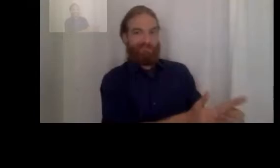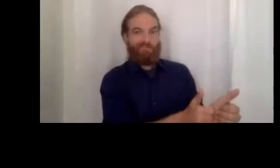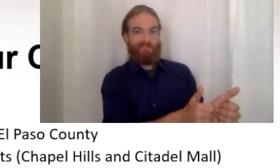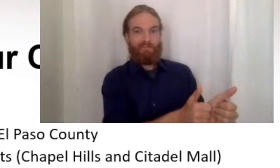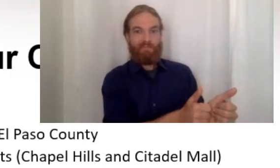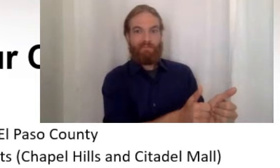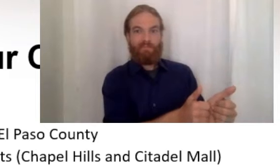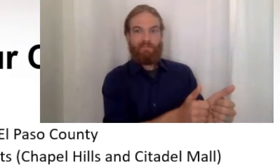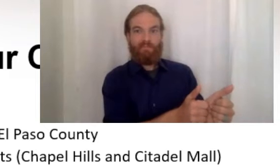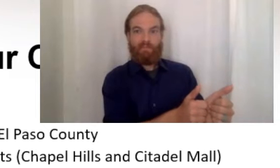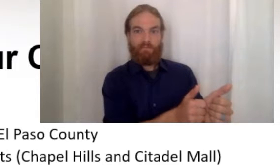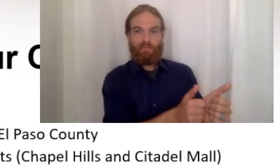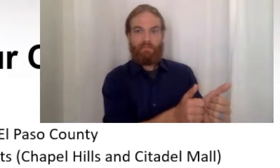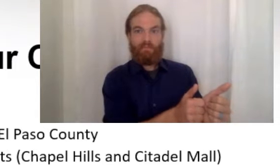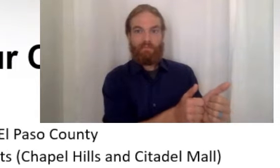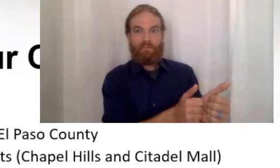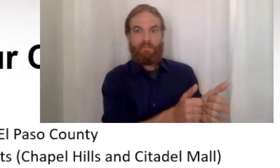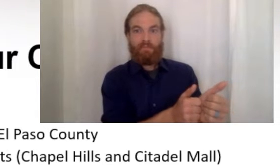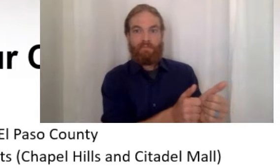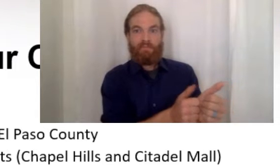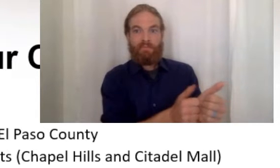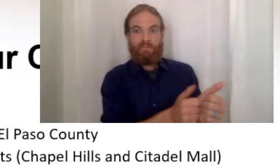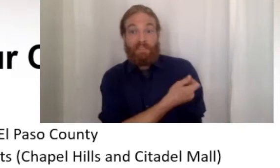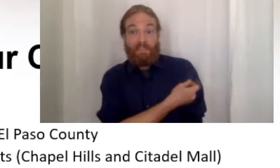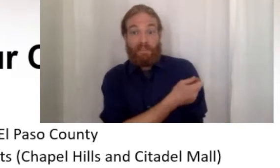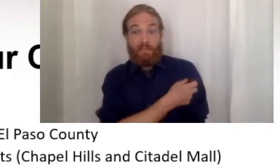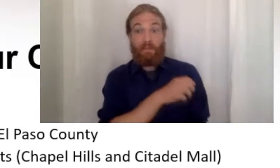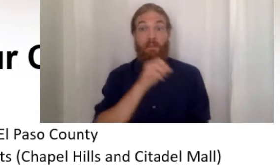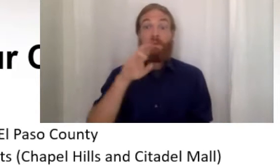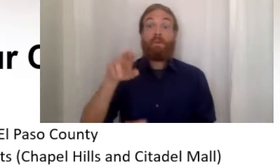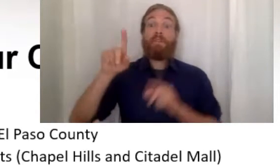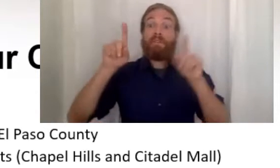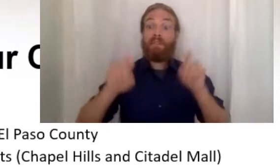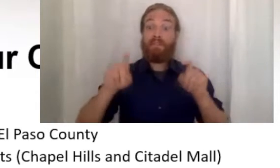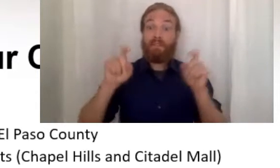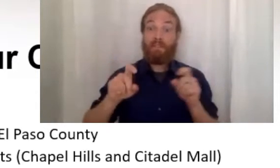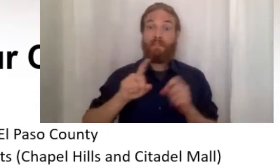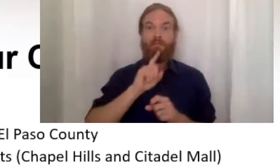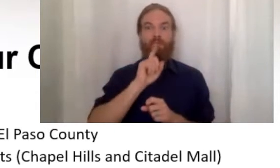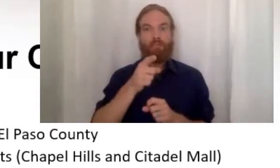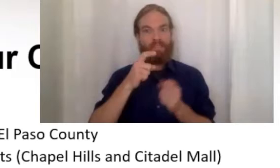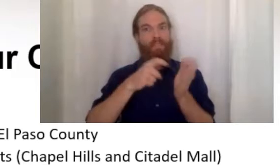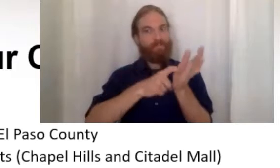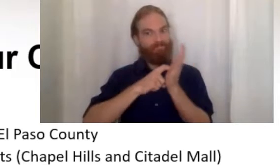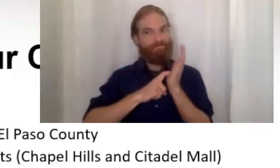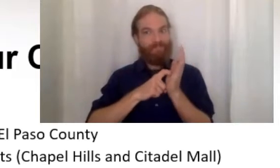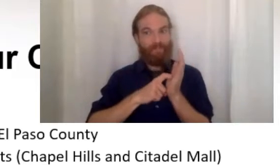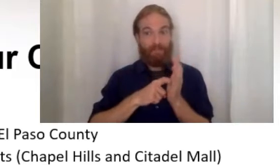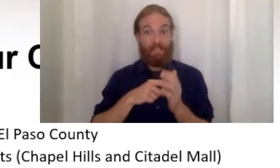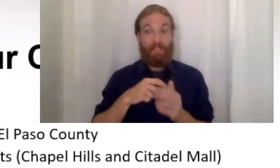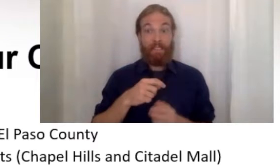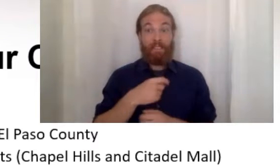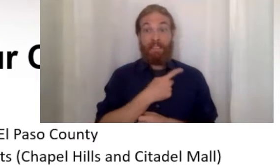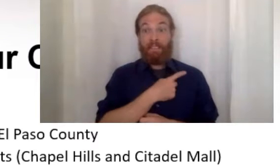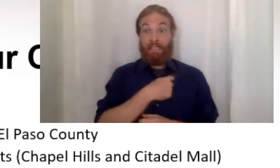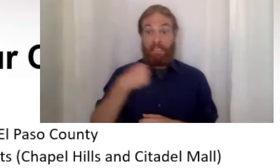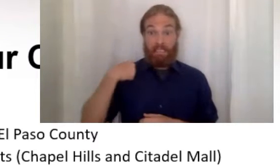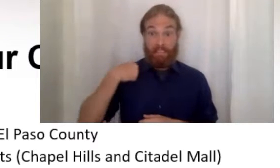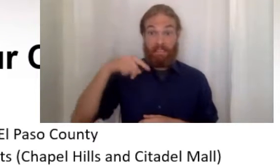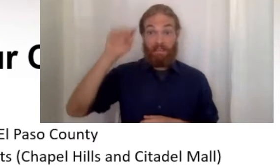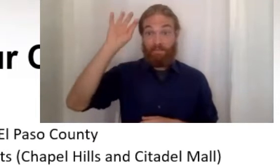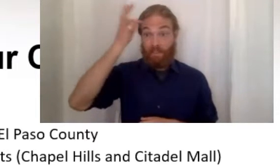vaccination or testing mandates. The deadline for the federal employees to be fully vaccinated is by November